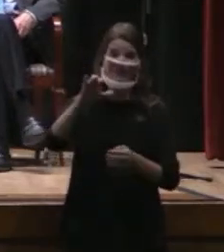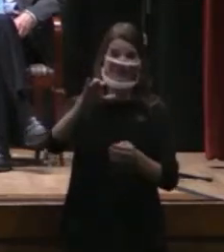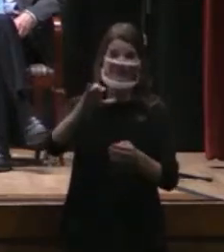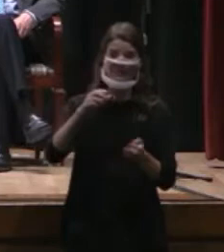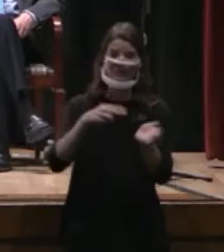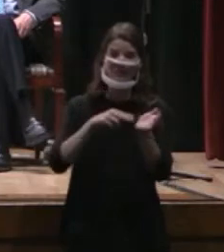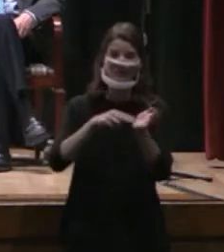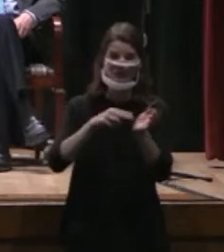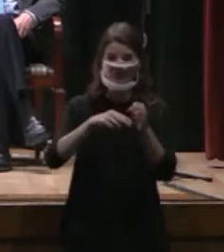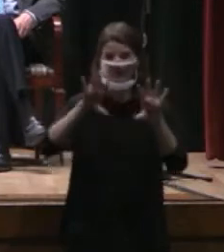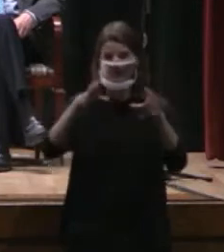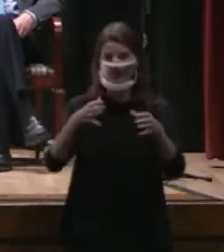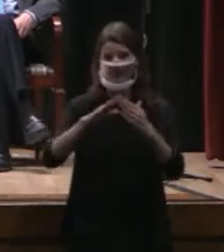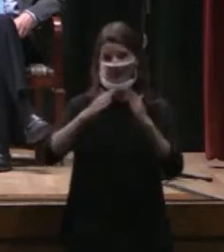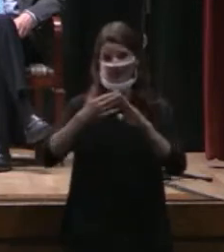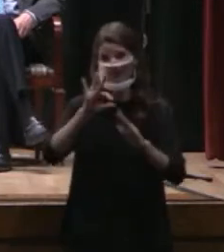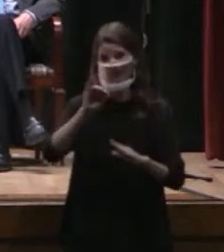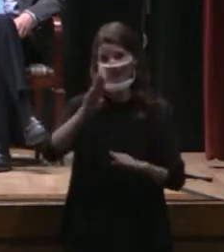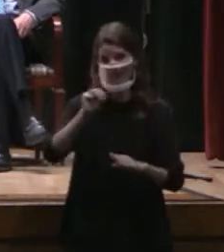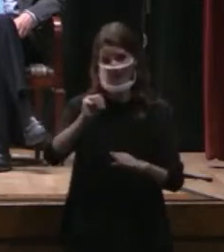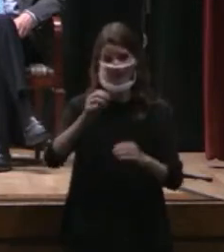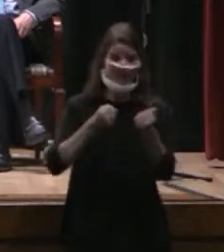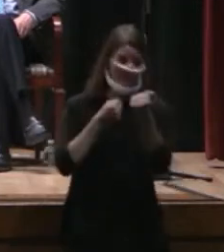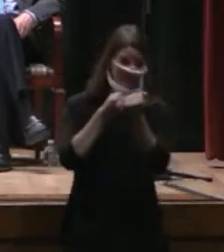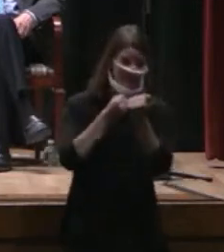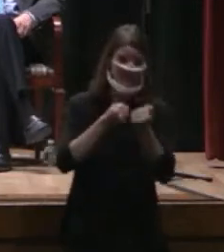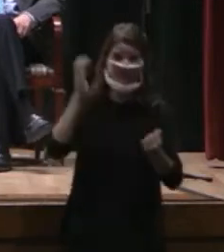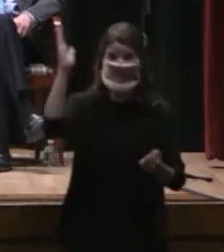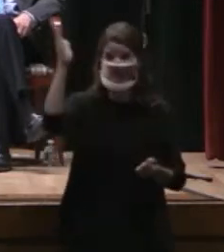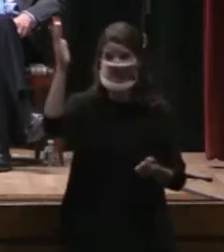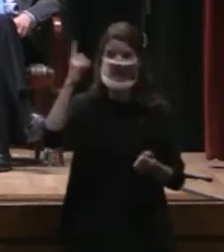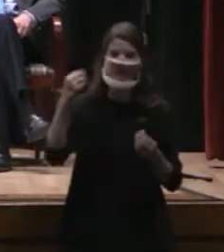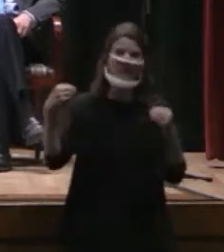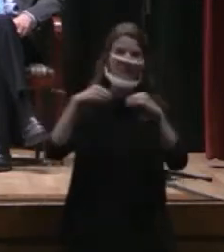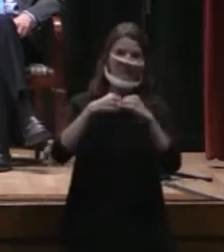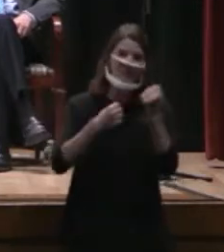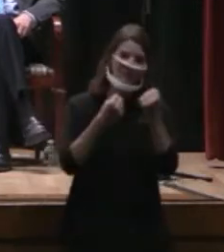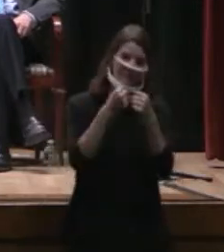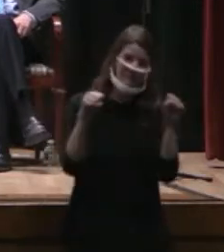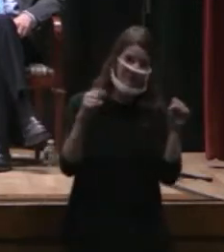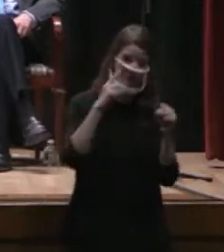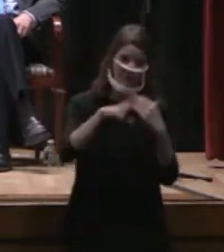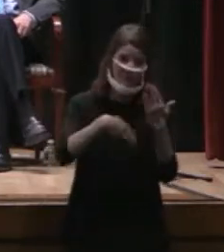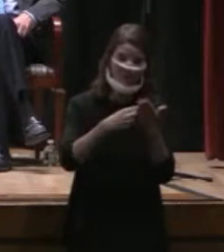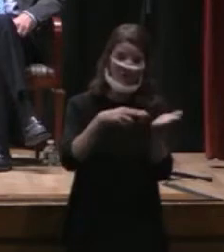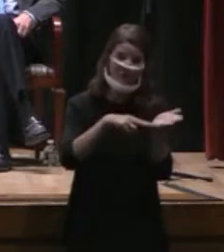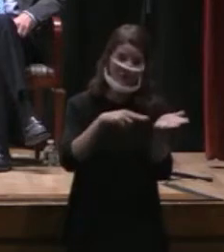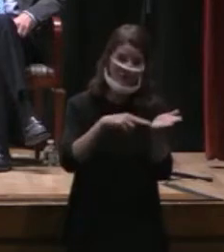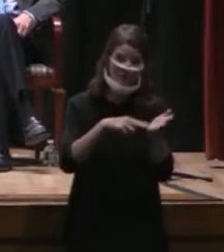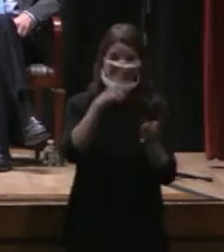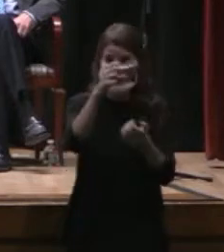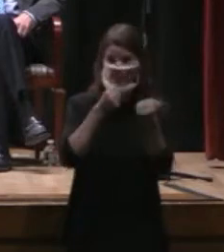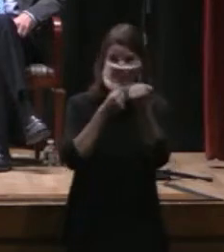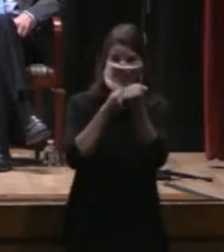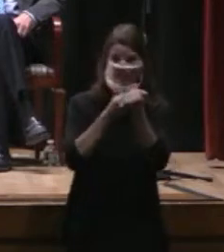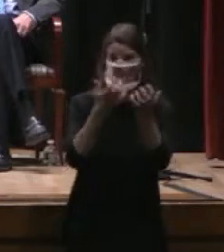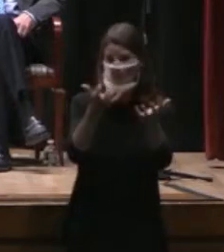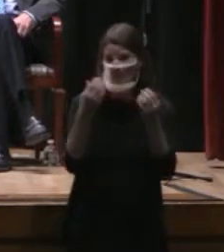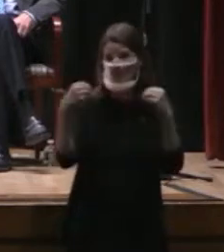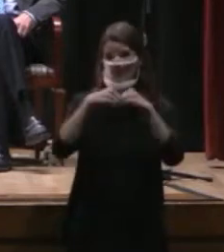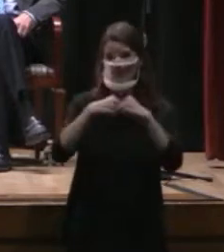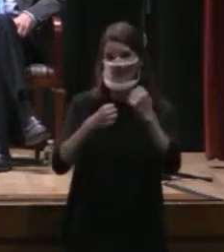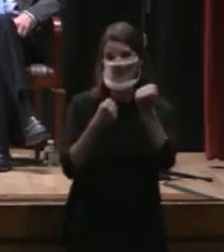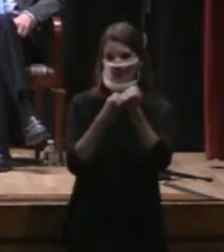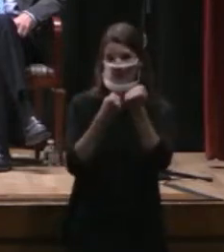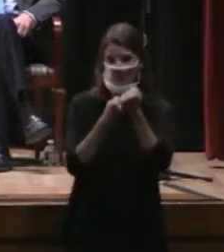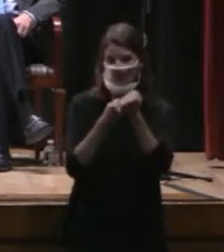forum, advocating for more safety measures for the nurses and other frontline workers. He advocated for more support in caring for the increased